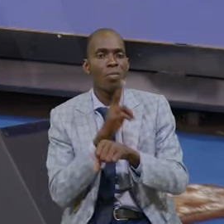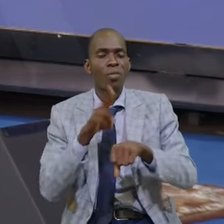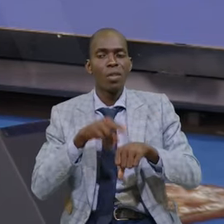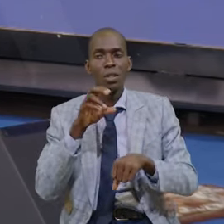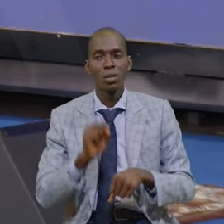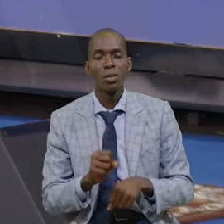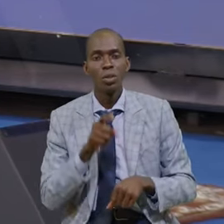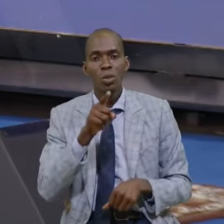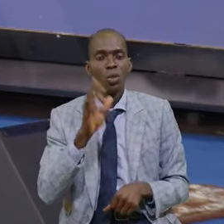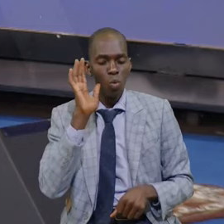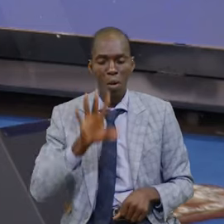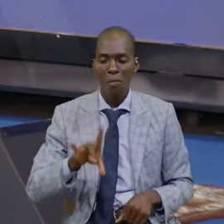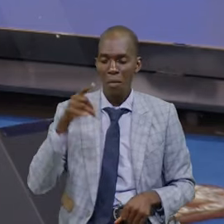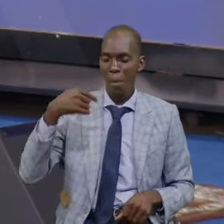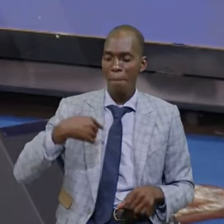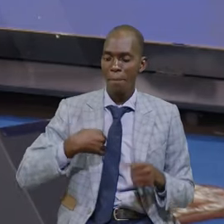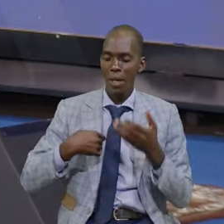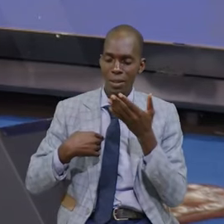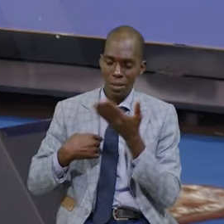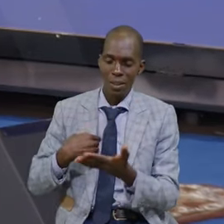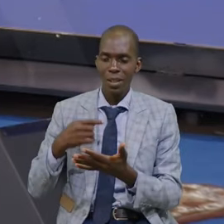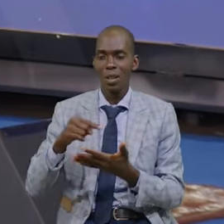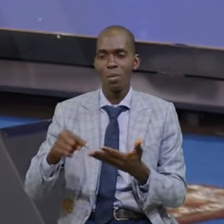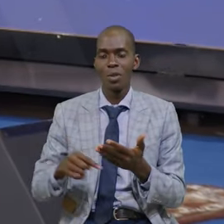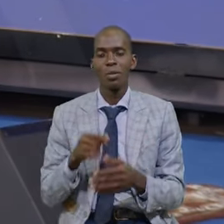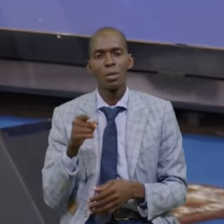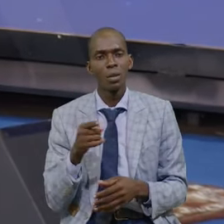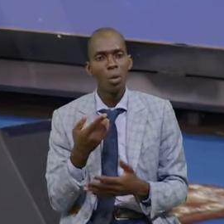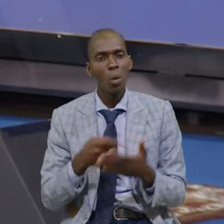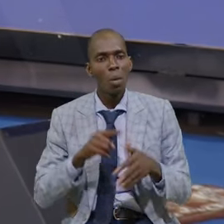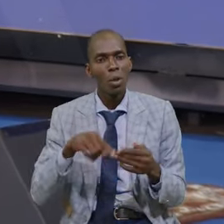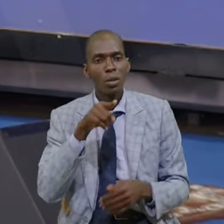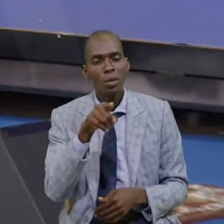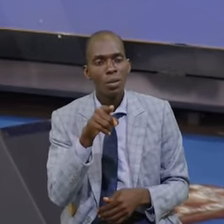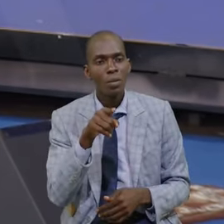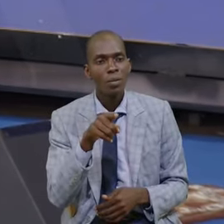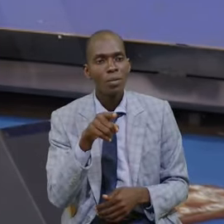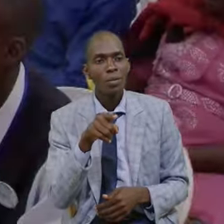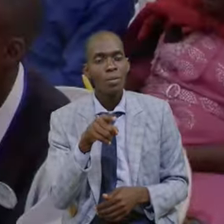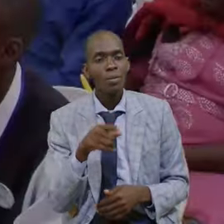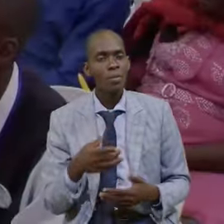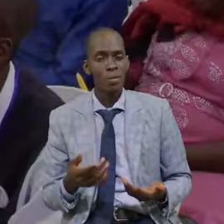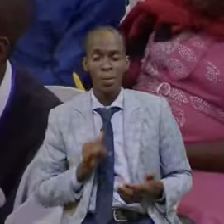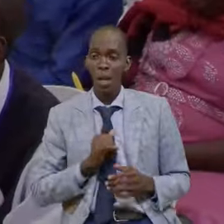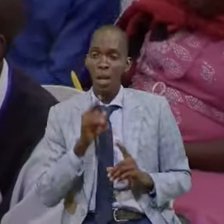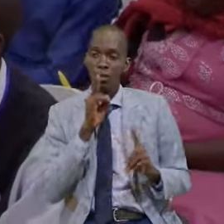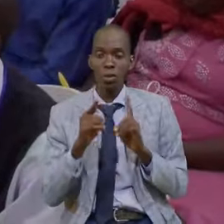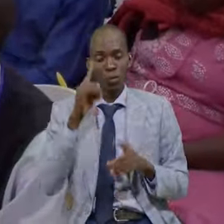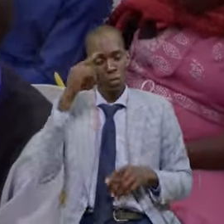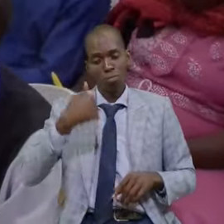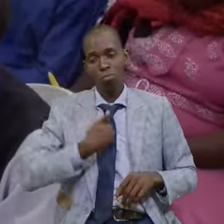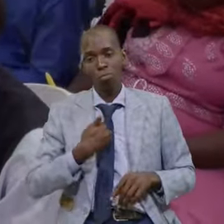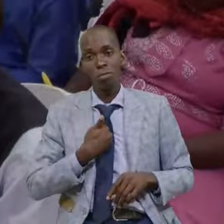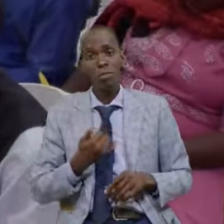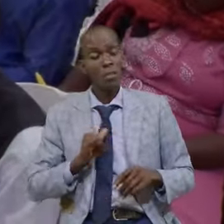you'll find me there among them. I'm talking about myself. I say, here on